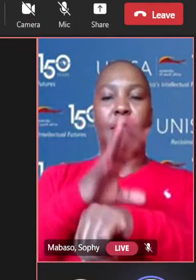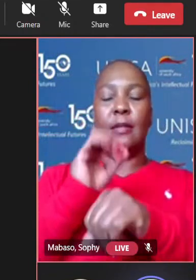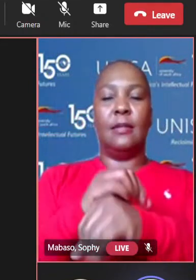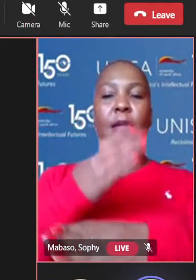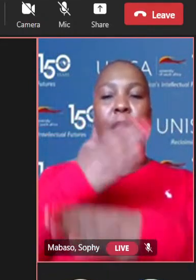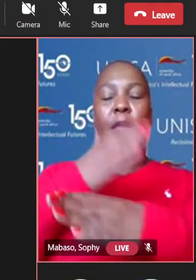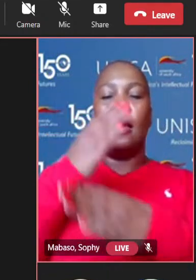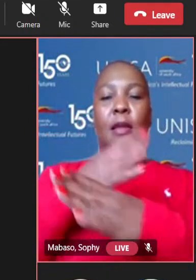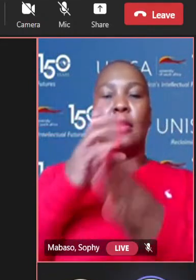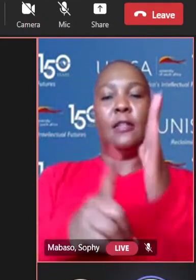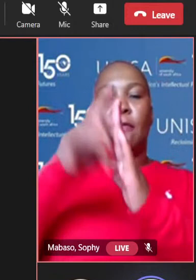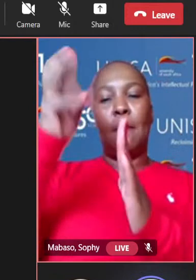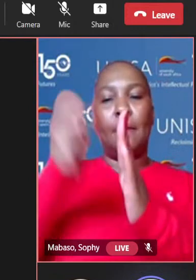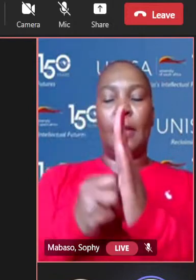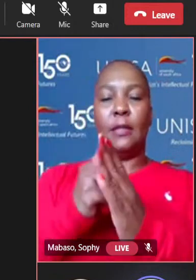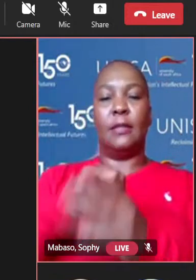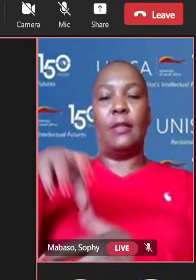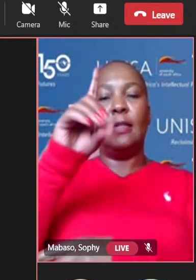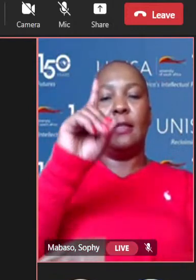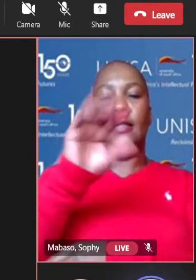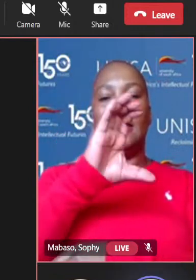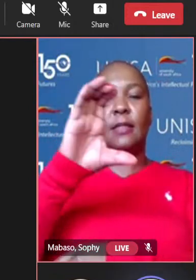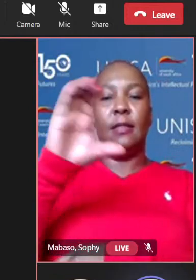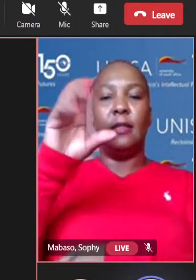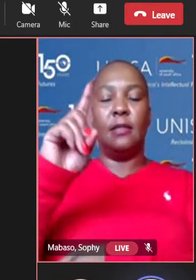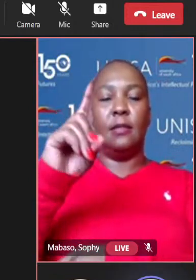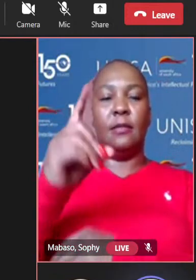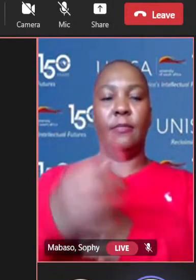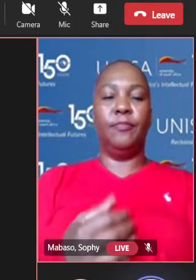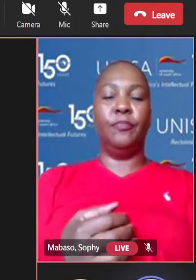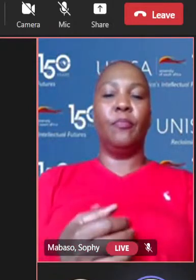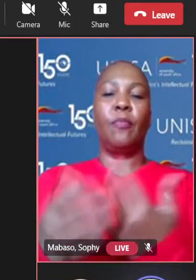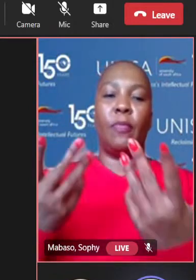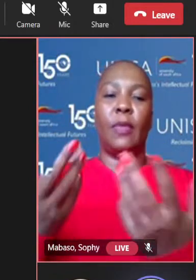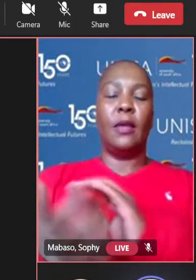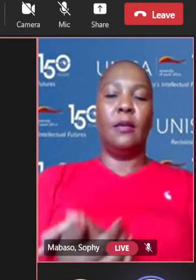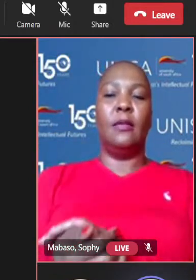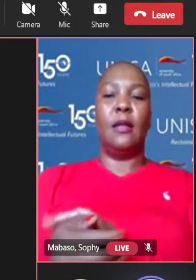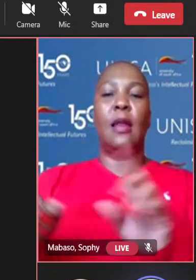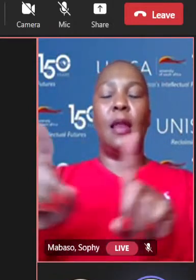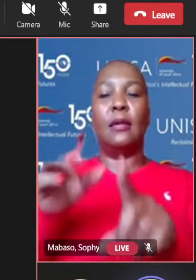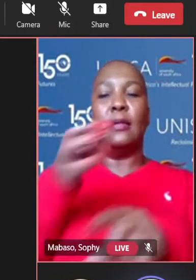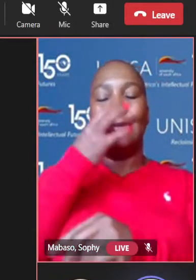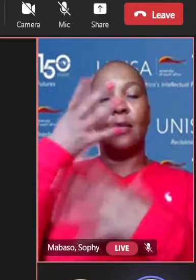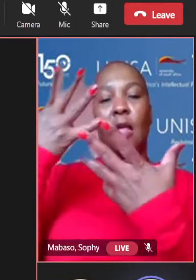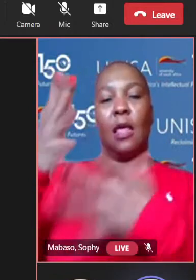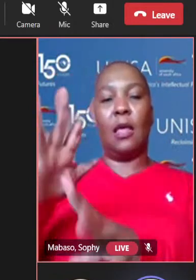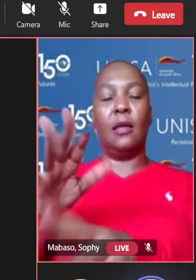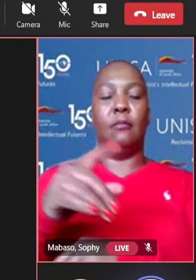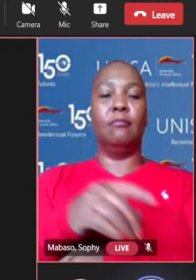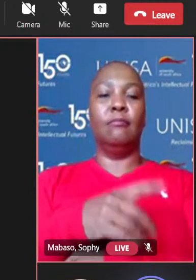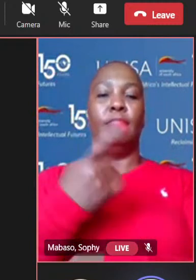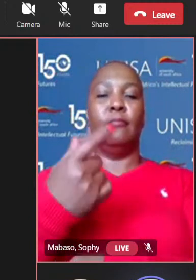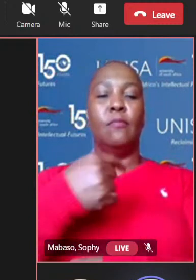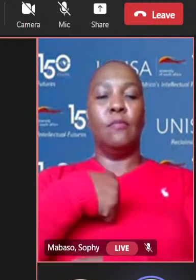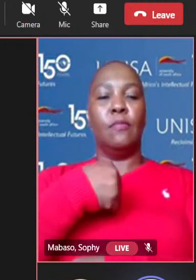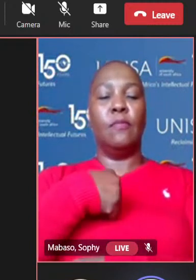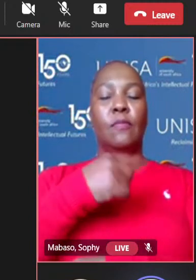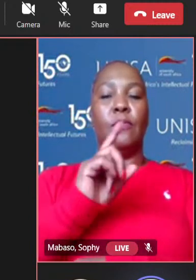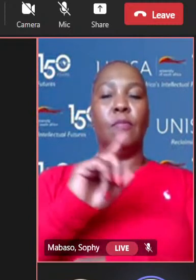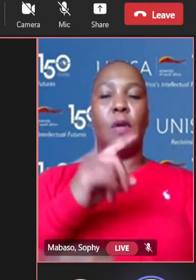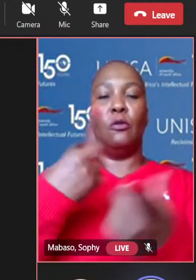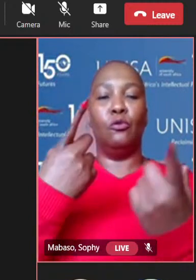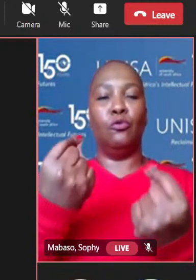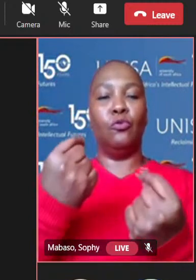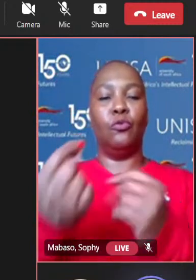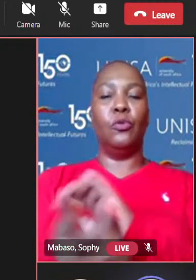DCCD. So, as Lisa has already mentioned, she will mention what we do at